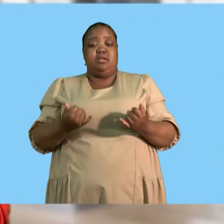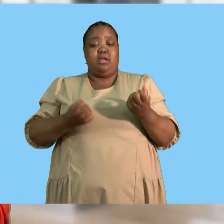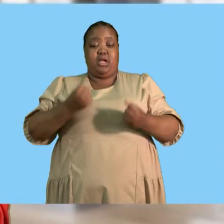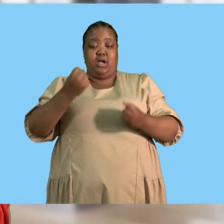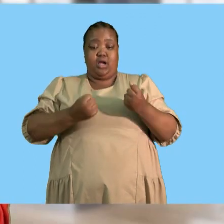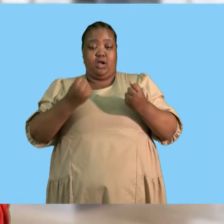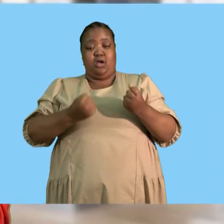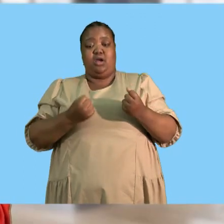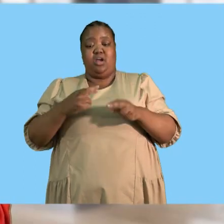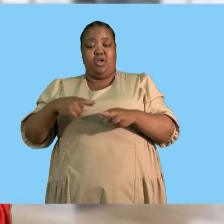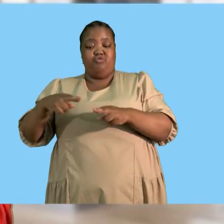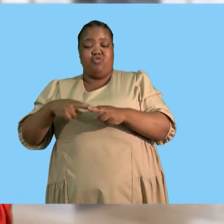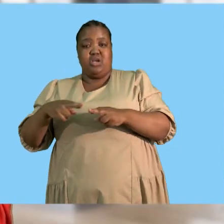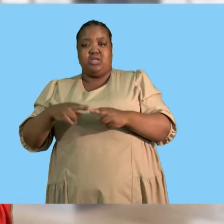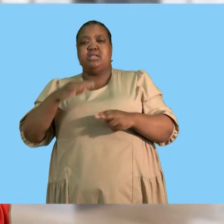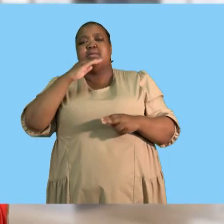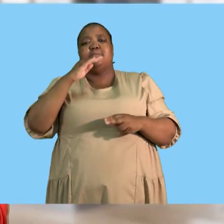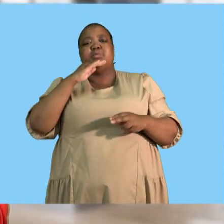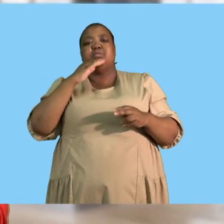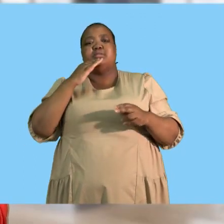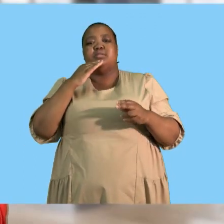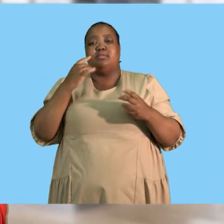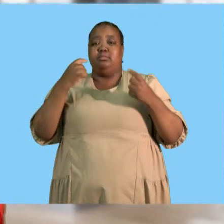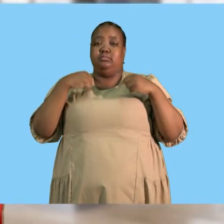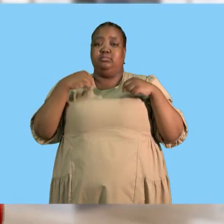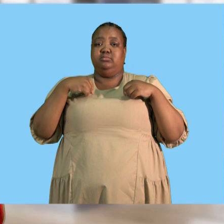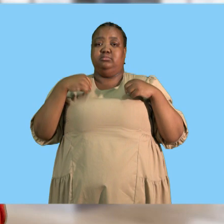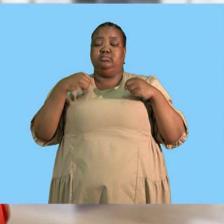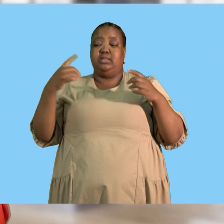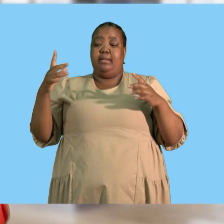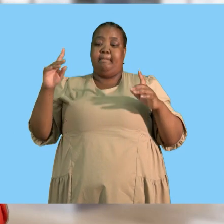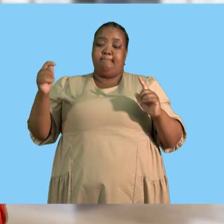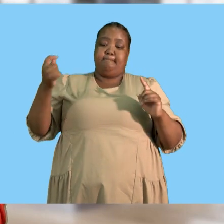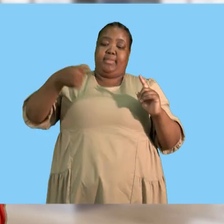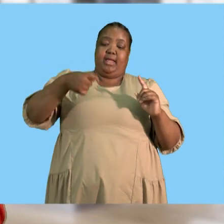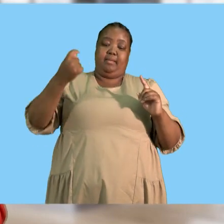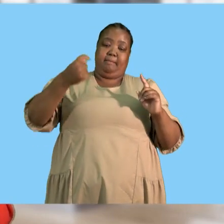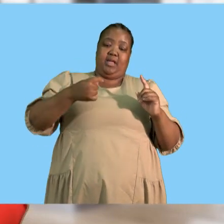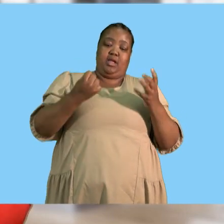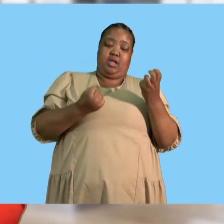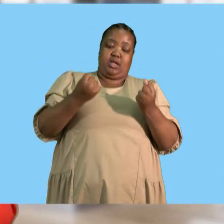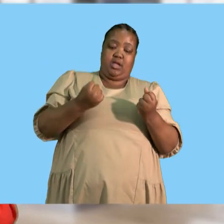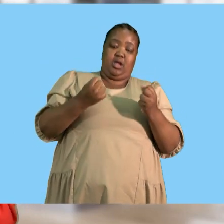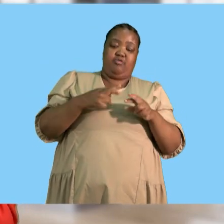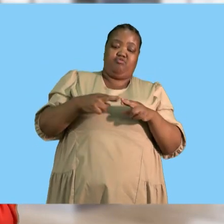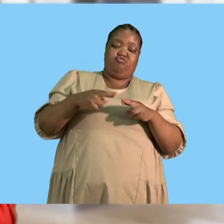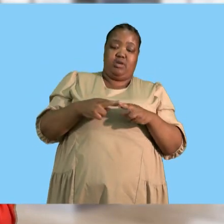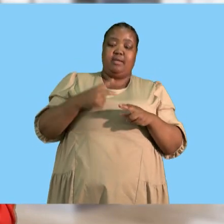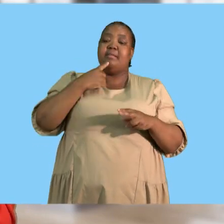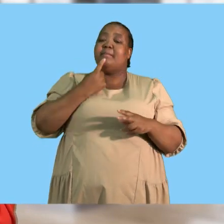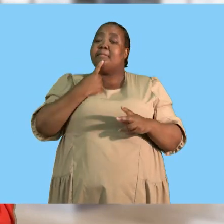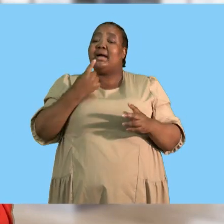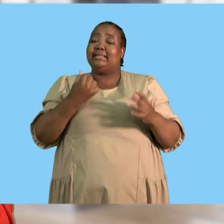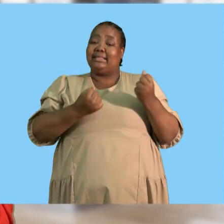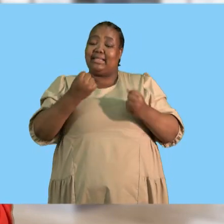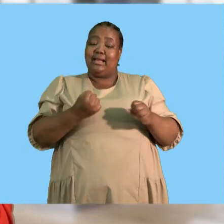I lease the car, it means that I am going to only pay for leasing the car and not have to buy the